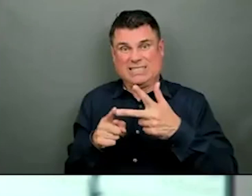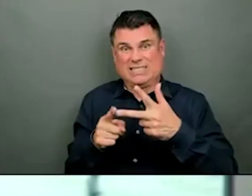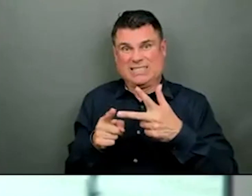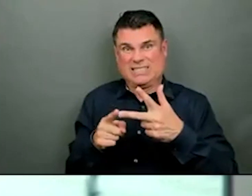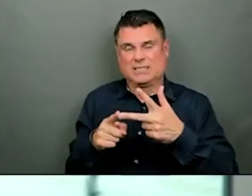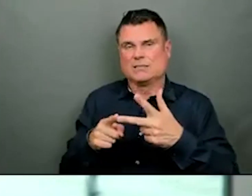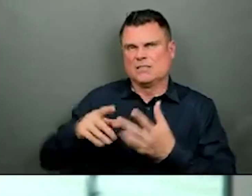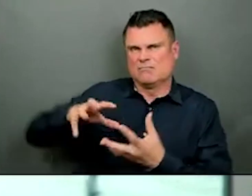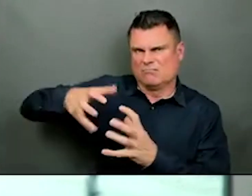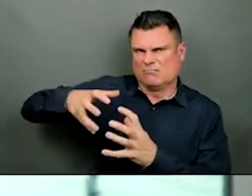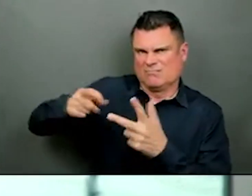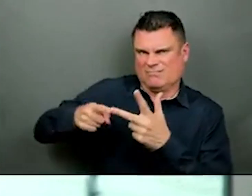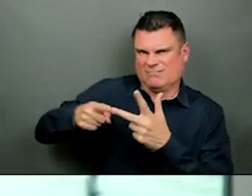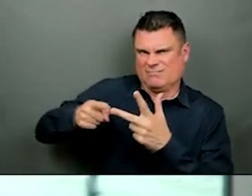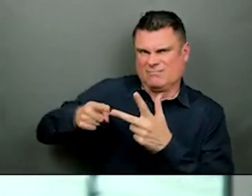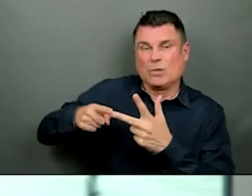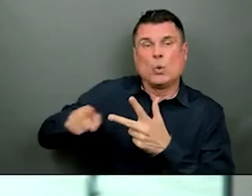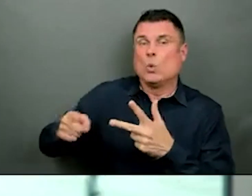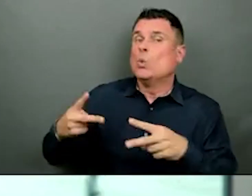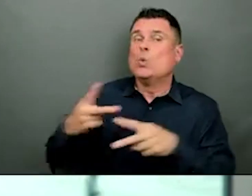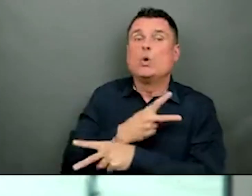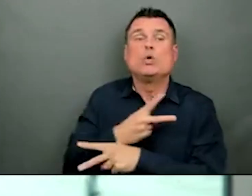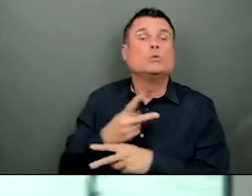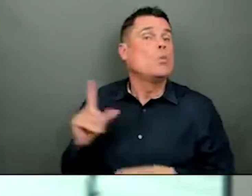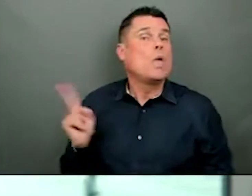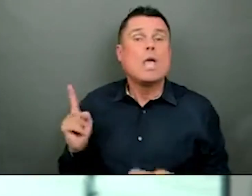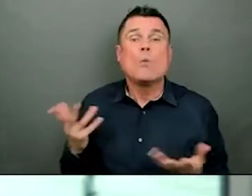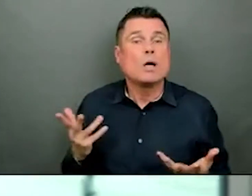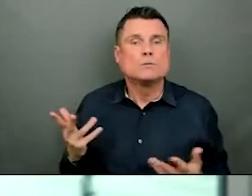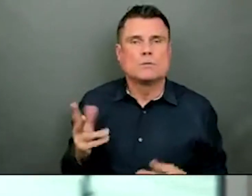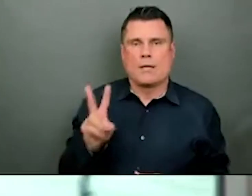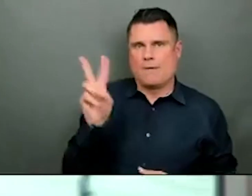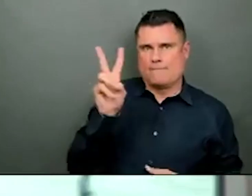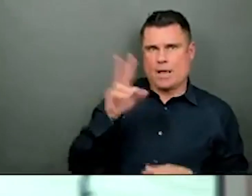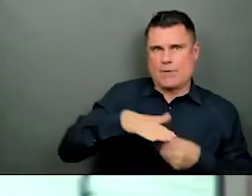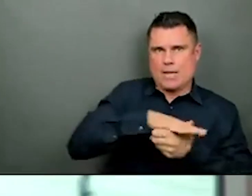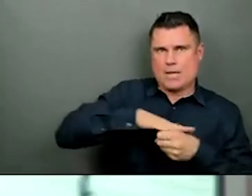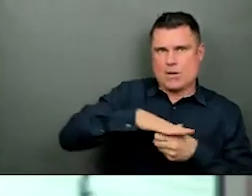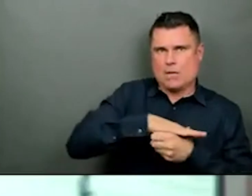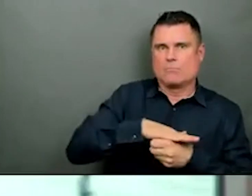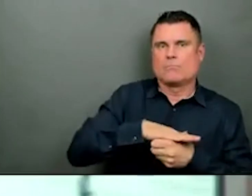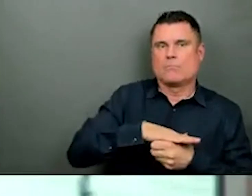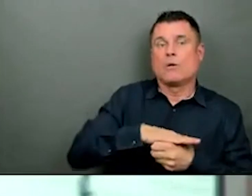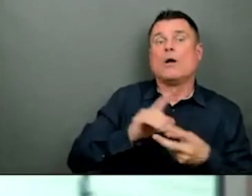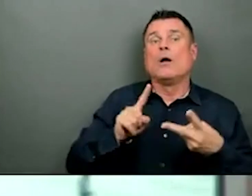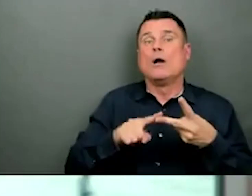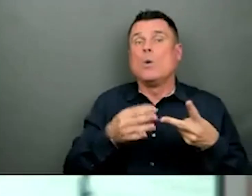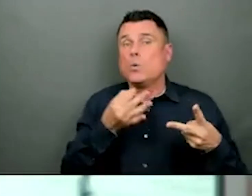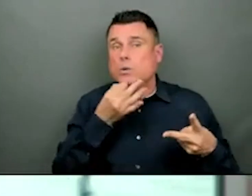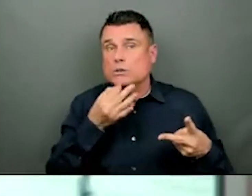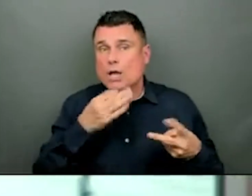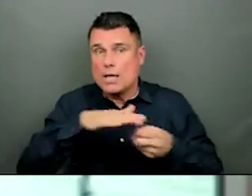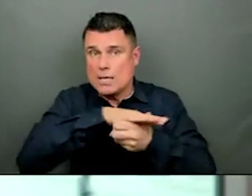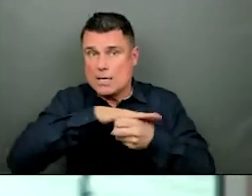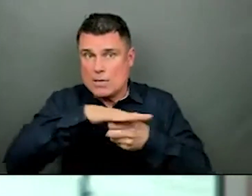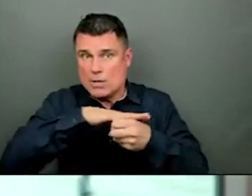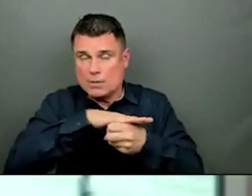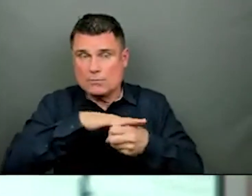and following up people very carefully. But there's no focal super spreading event that's related to these.